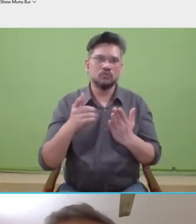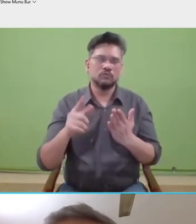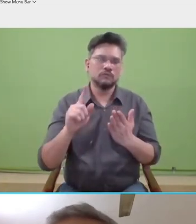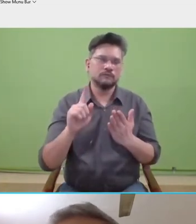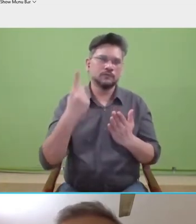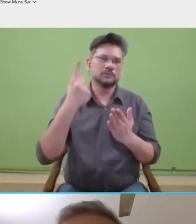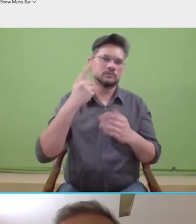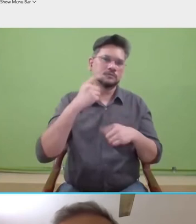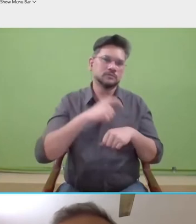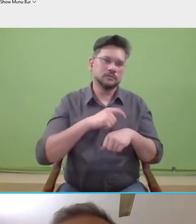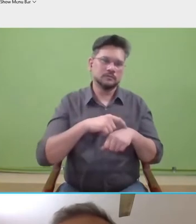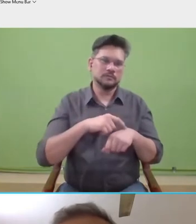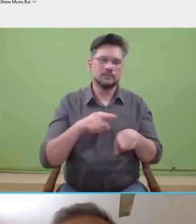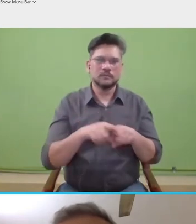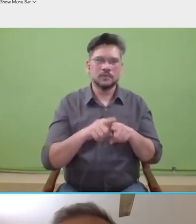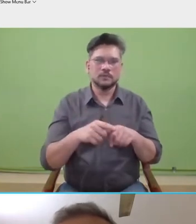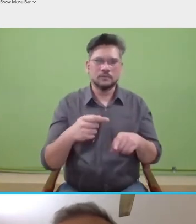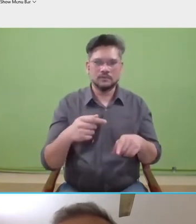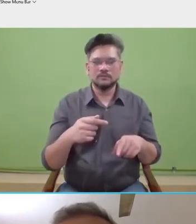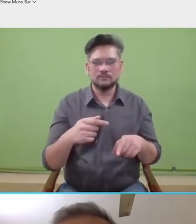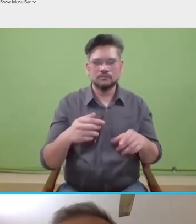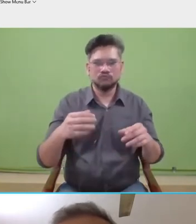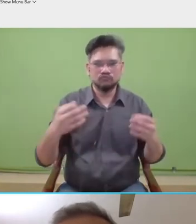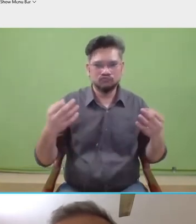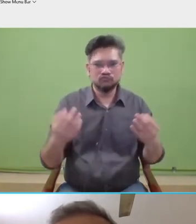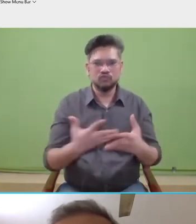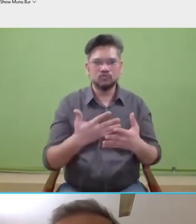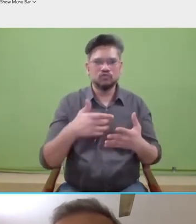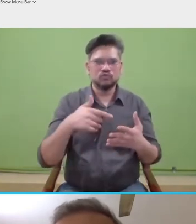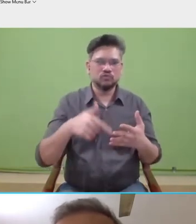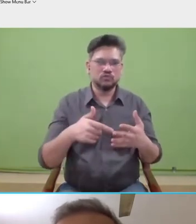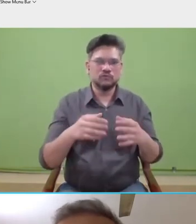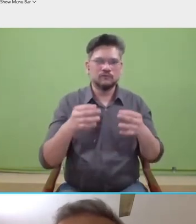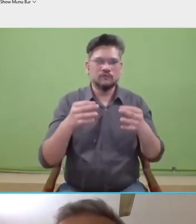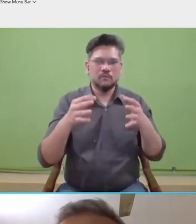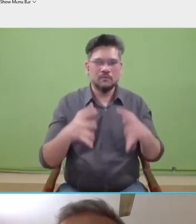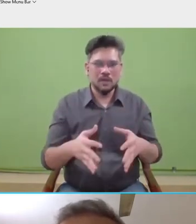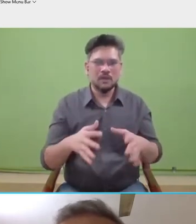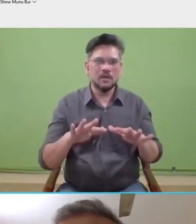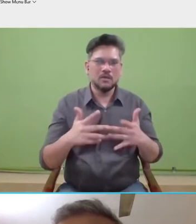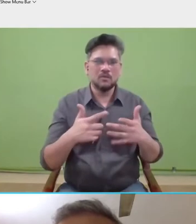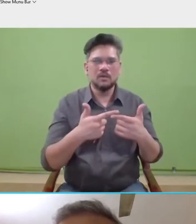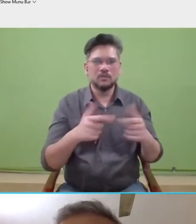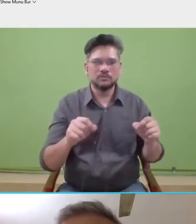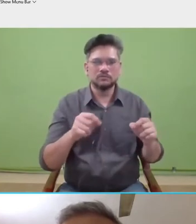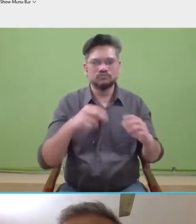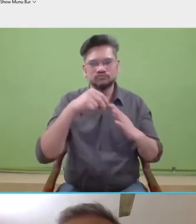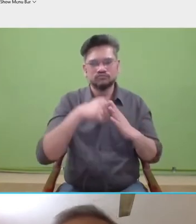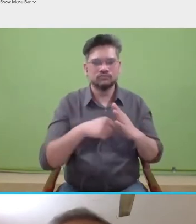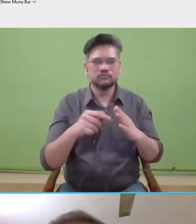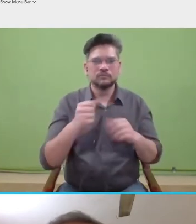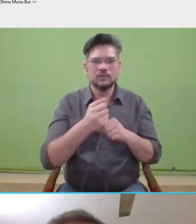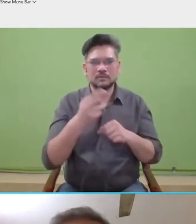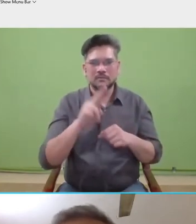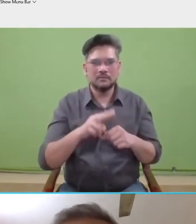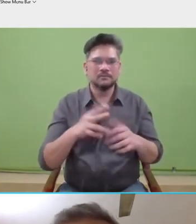uh modern sort of um formal account of the language and